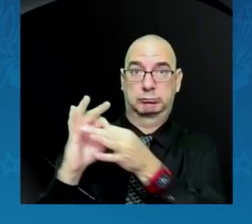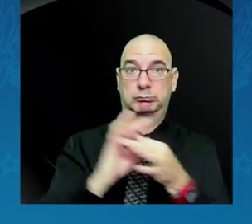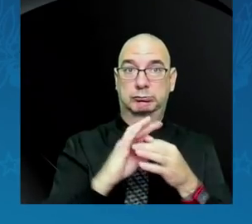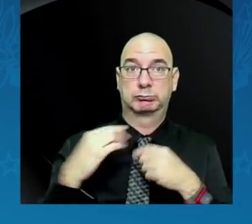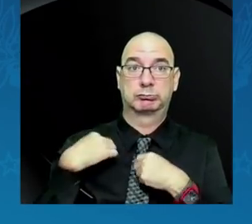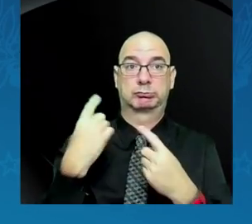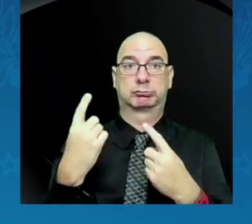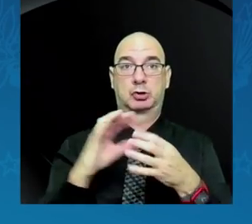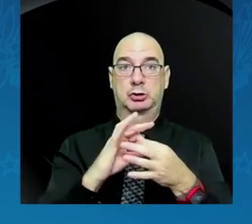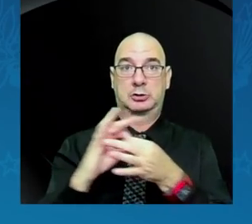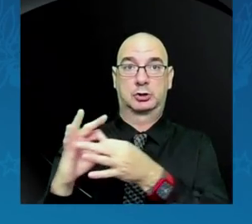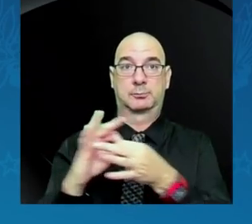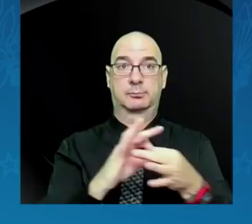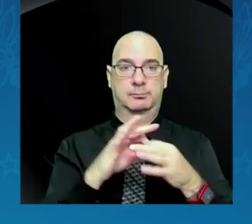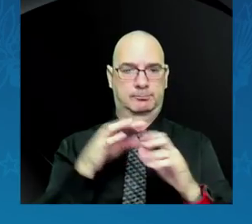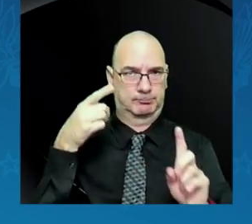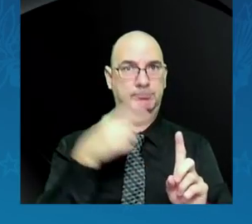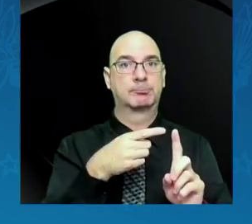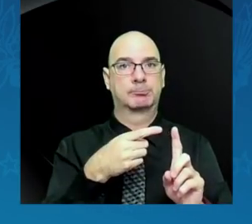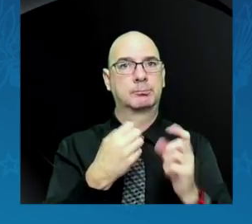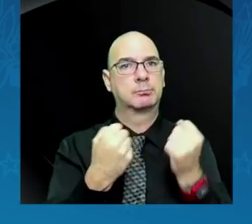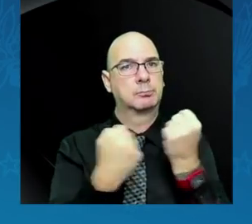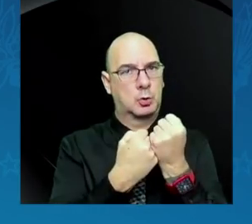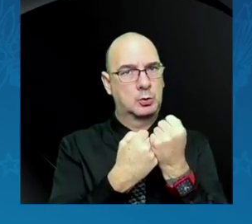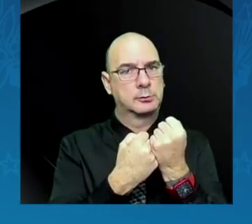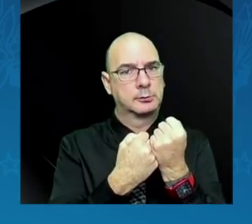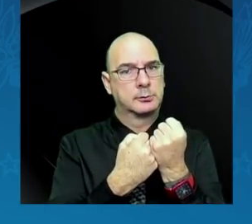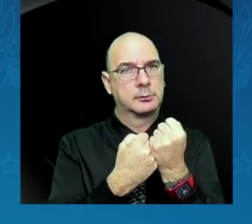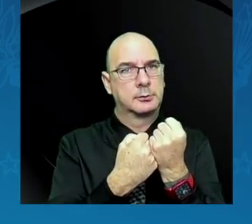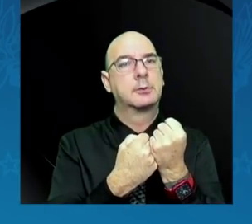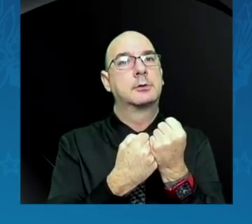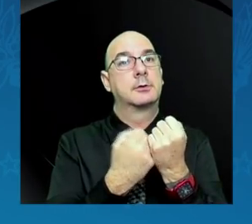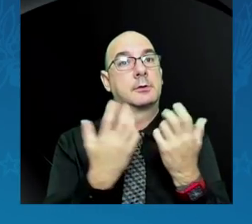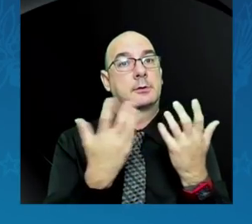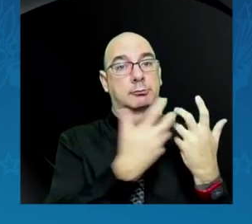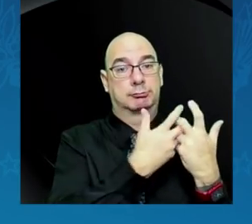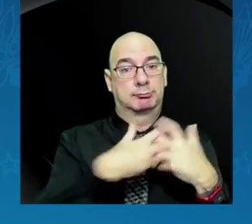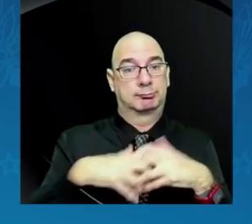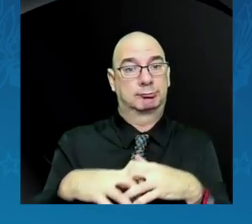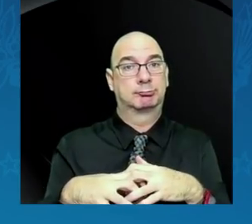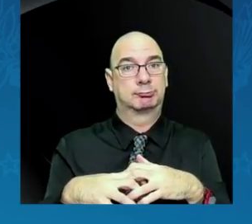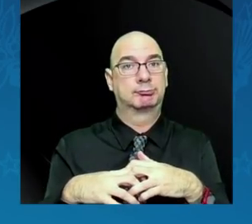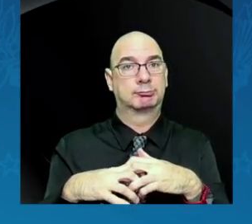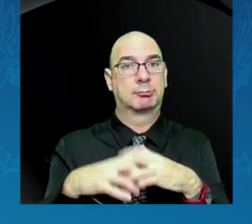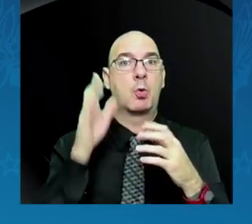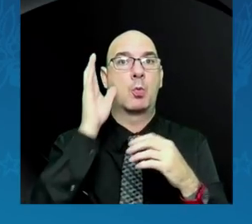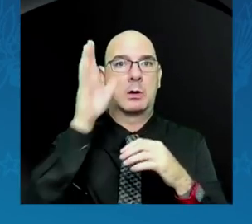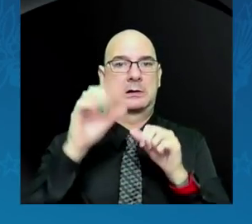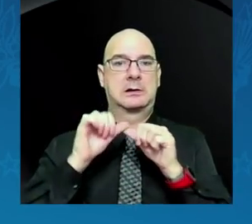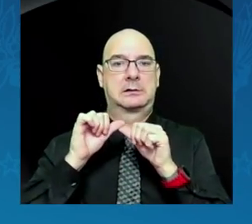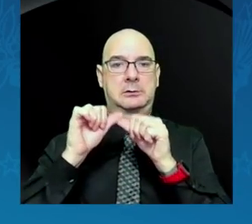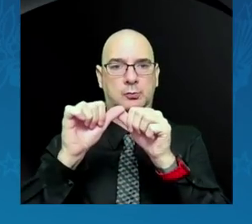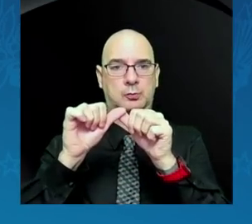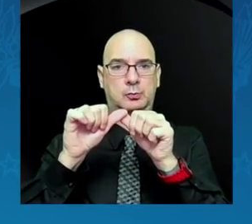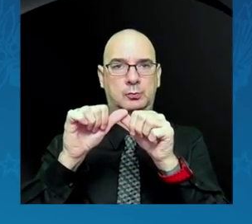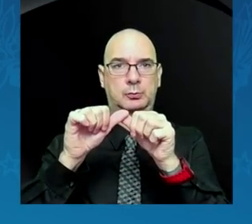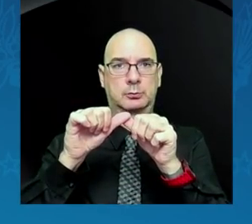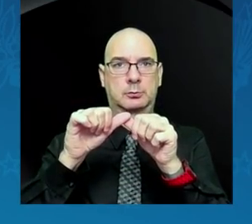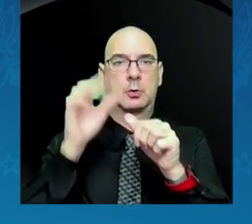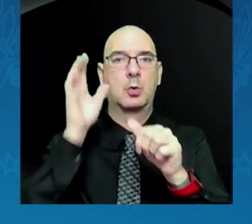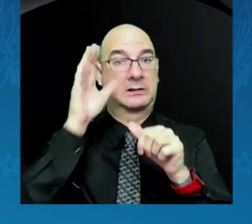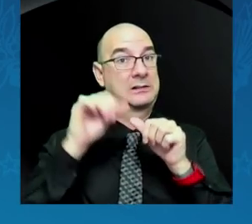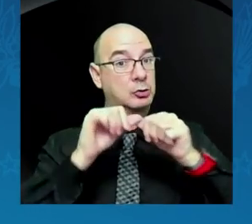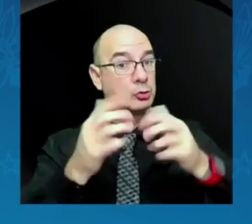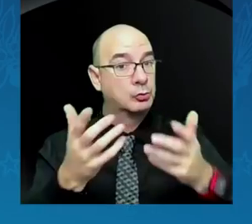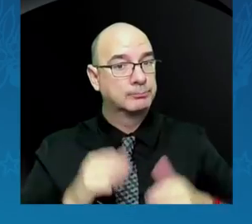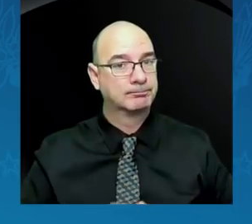about support and alignment, and that will continue. And that will continue. Thank you